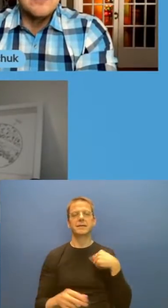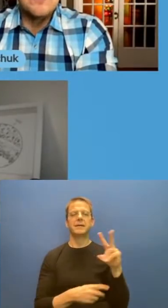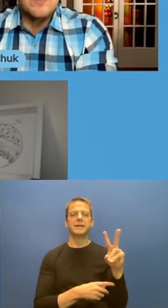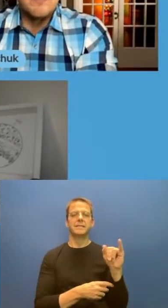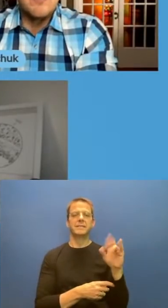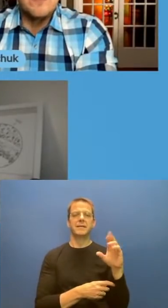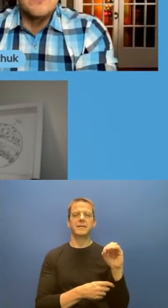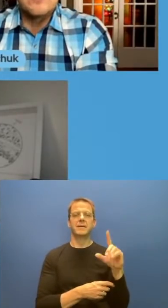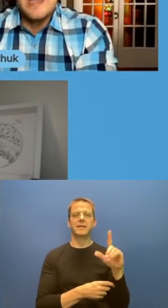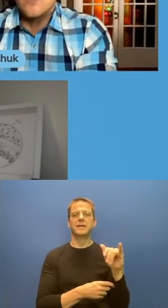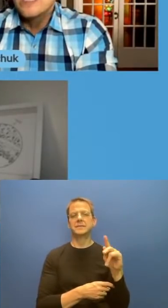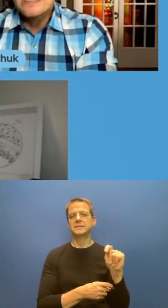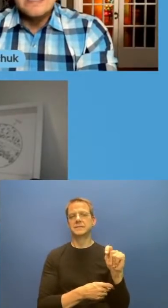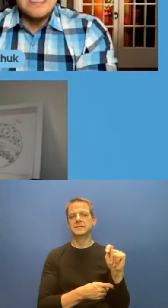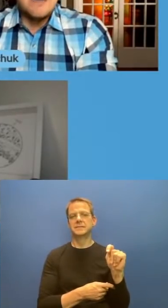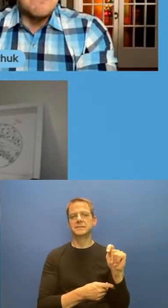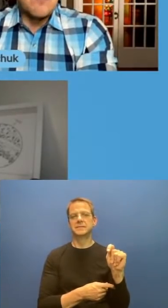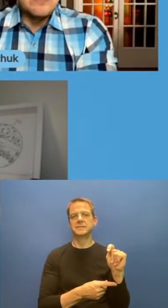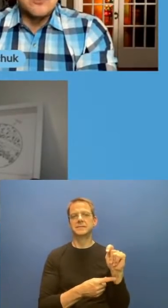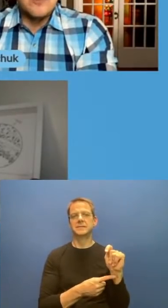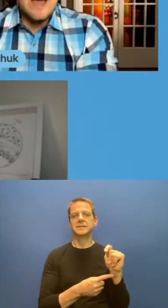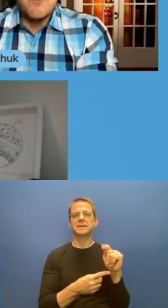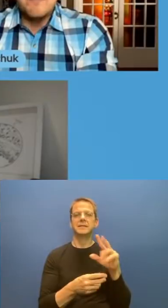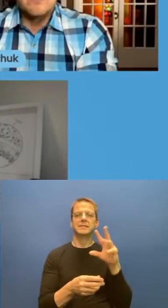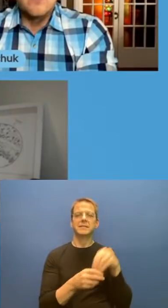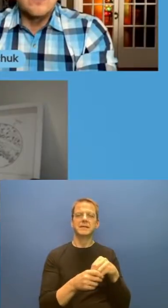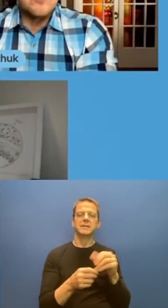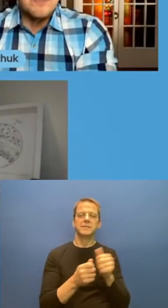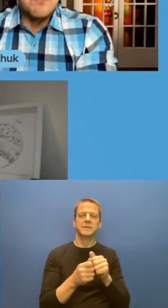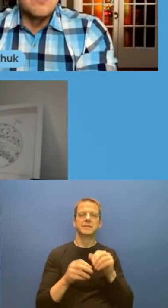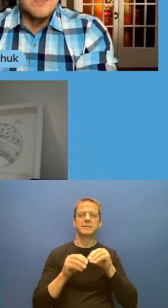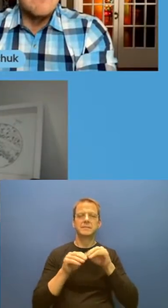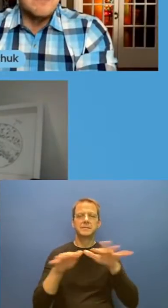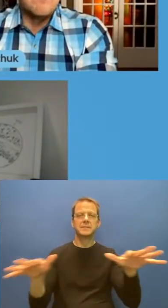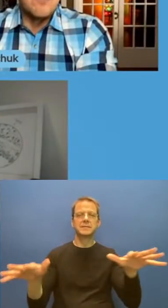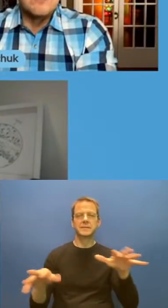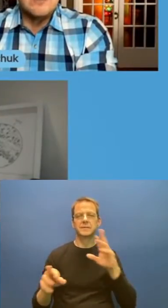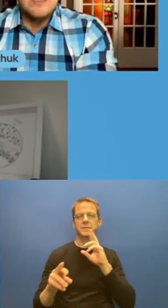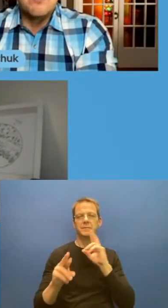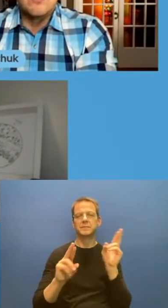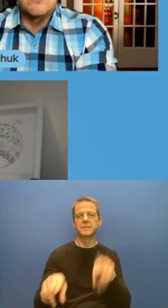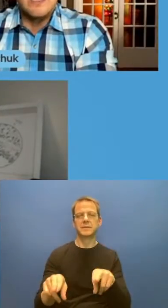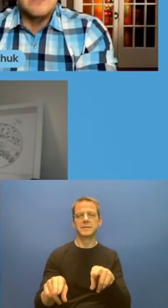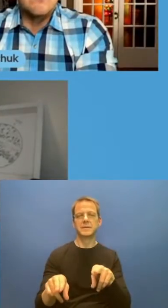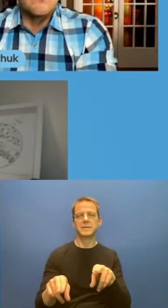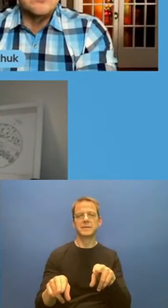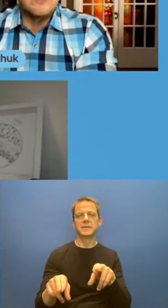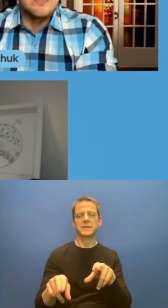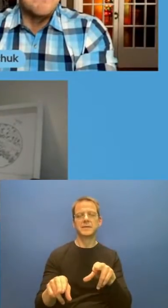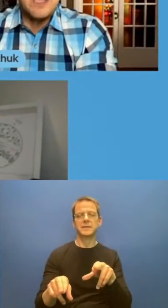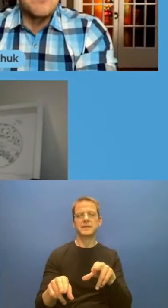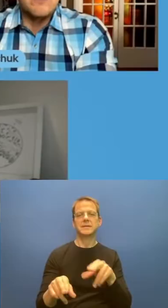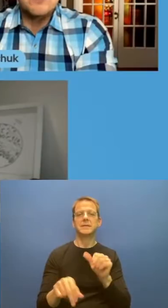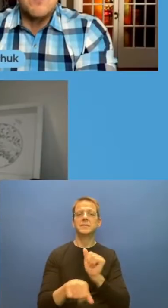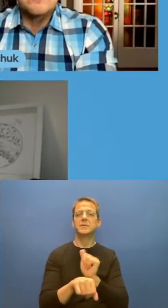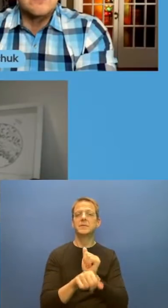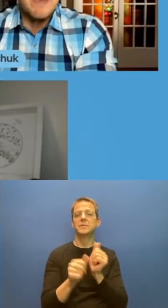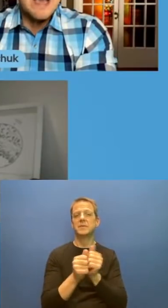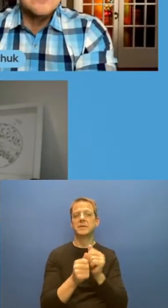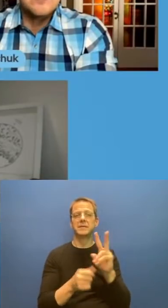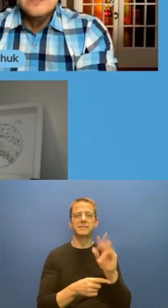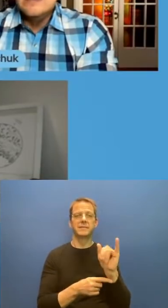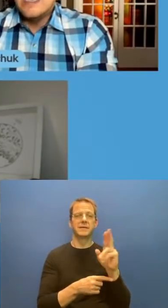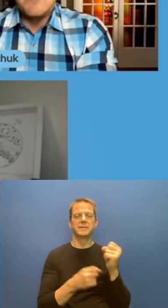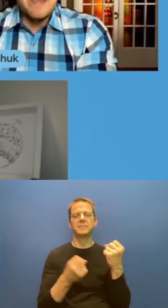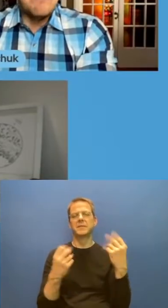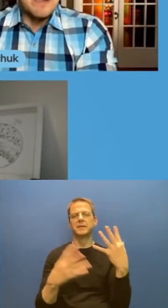really bad viruses for a number of years now. My research lab primarily works on Ebola. I've been involved in Ebola research outbreak response